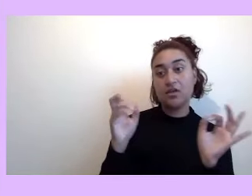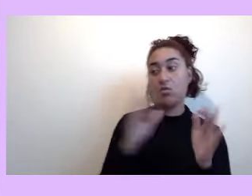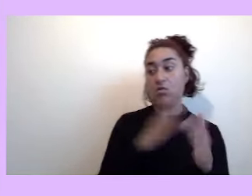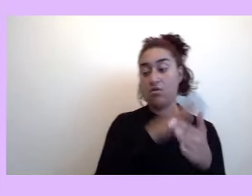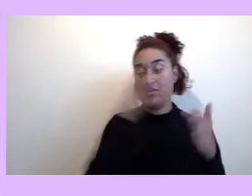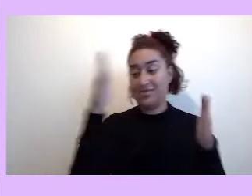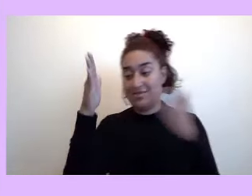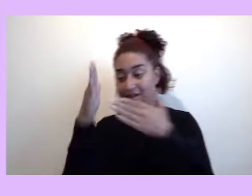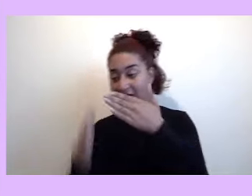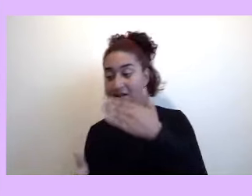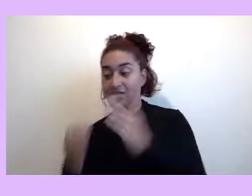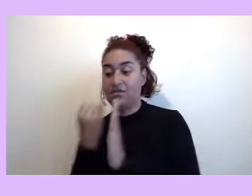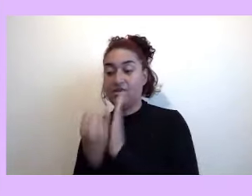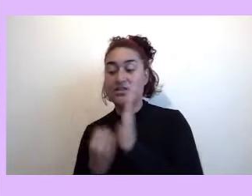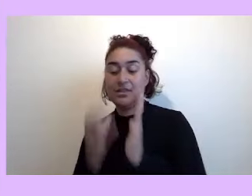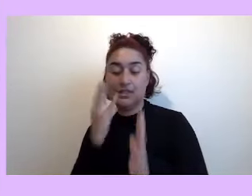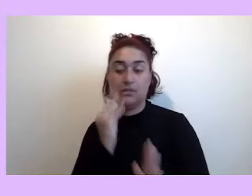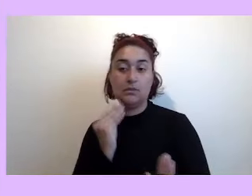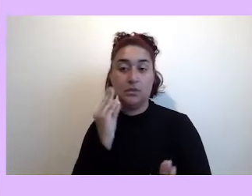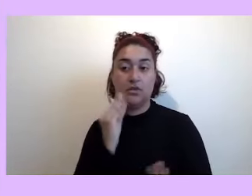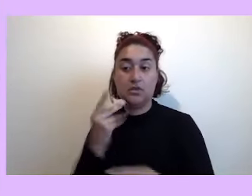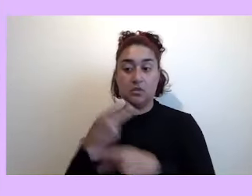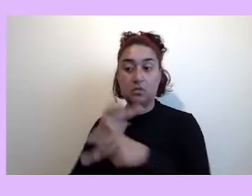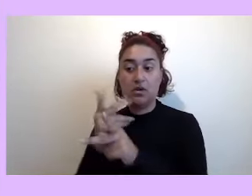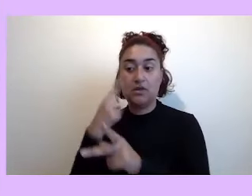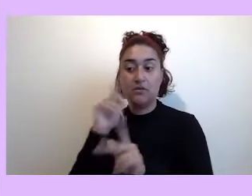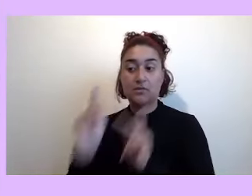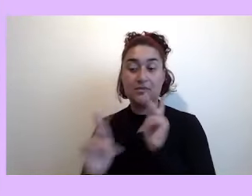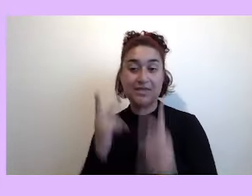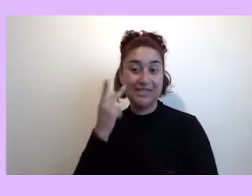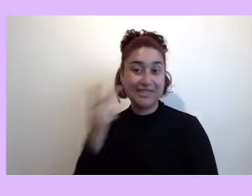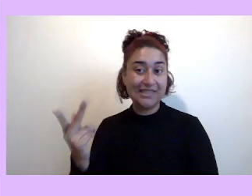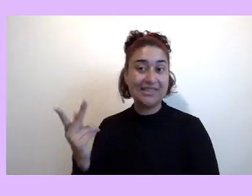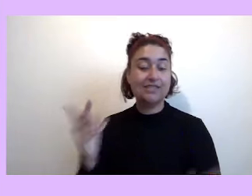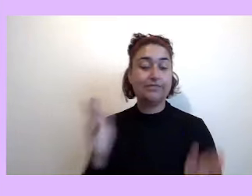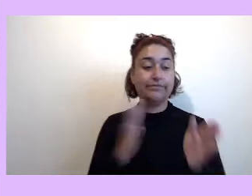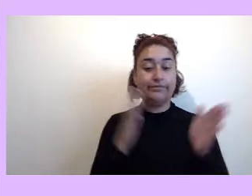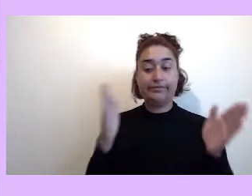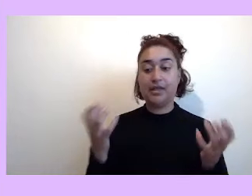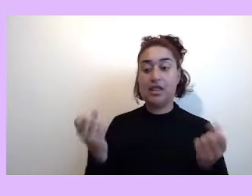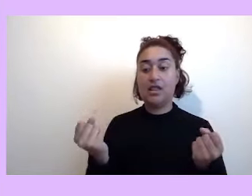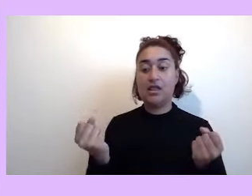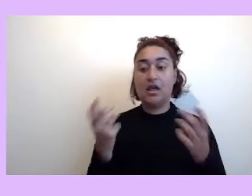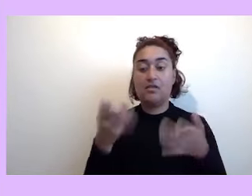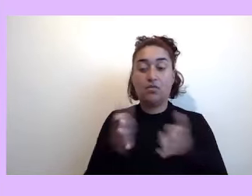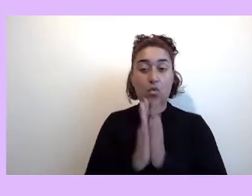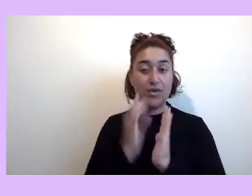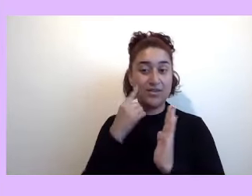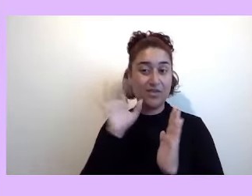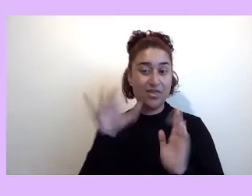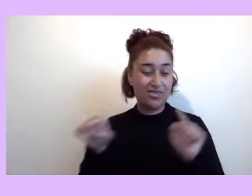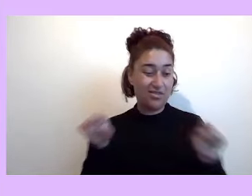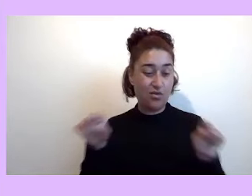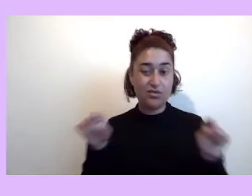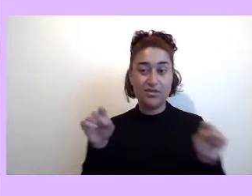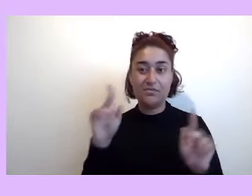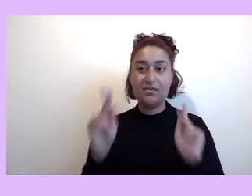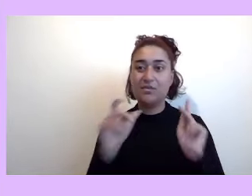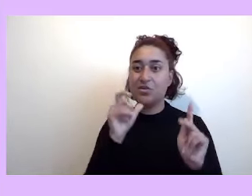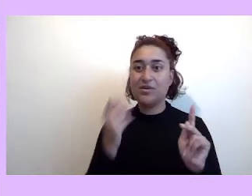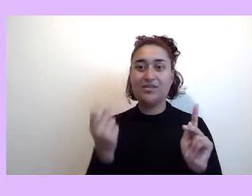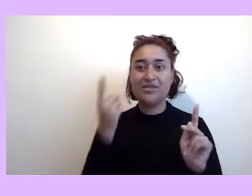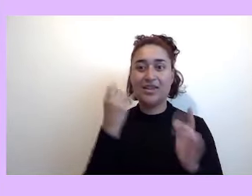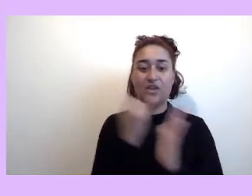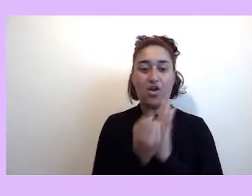artistic experience where there's a product for people to see. Like, we get a lot of requests for that, and people understand that, people who don't know the artistic